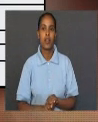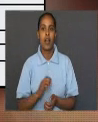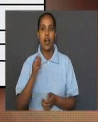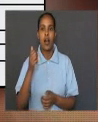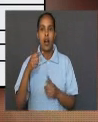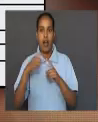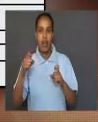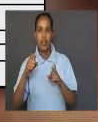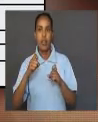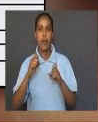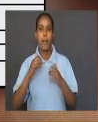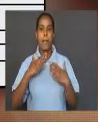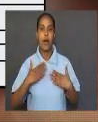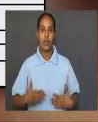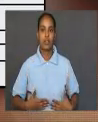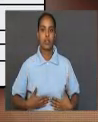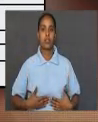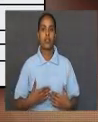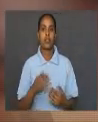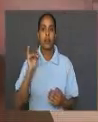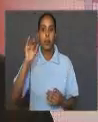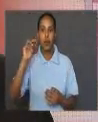Antibodies are immunological proteins.